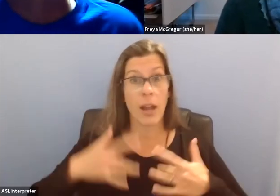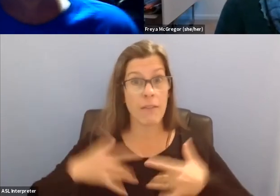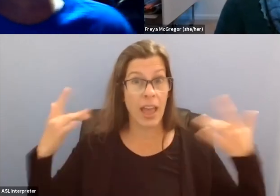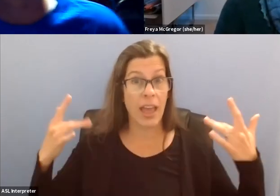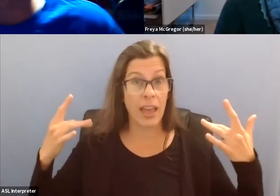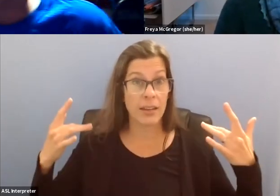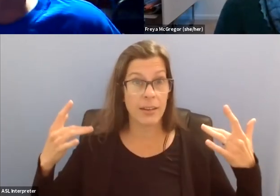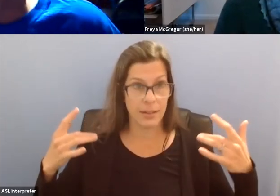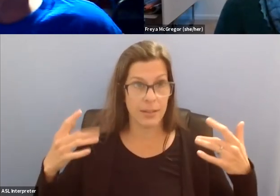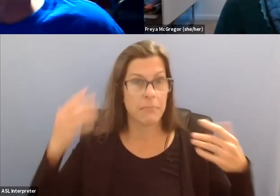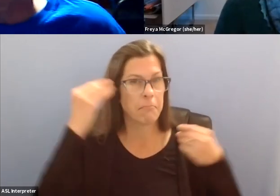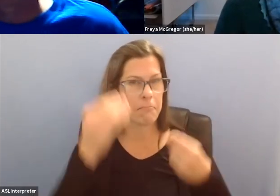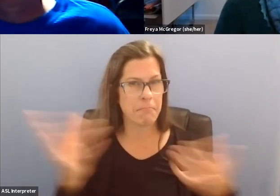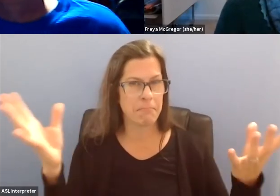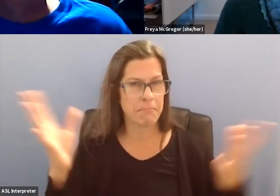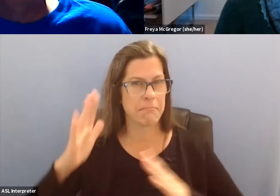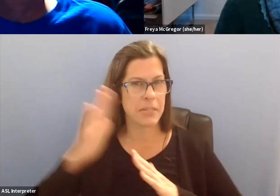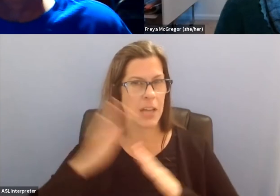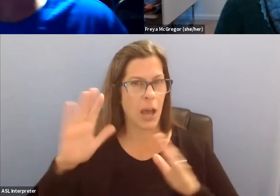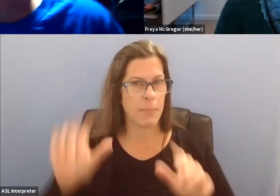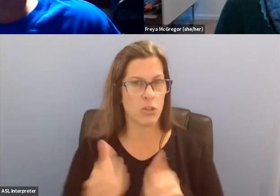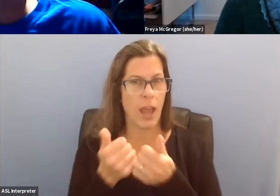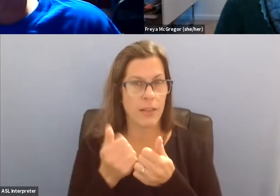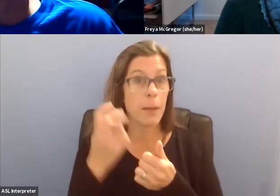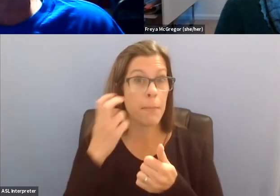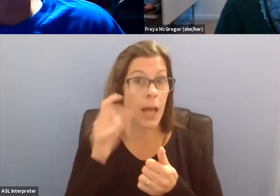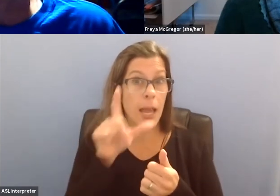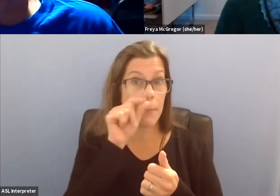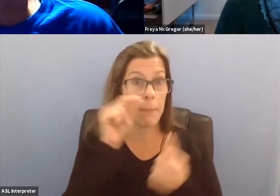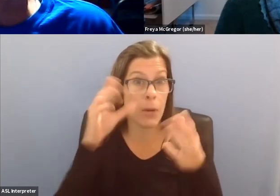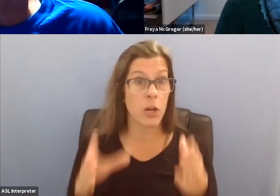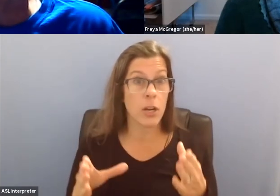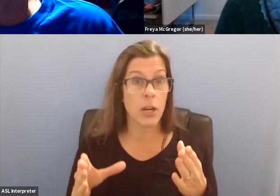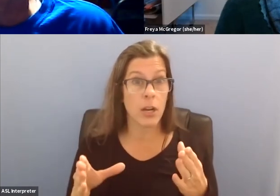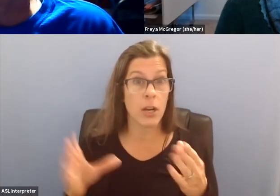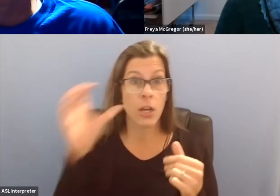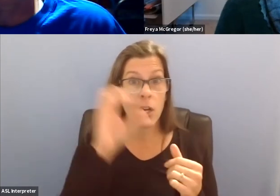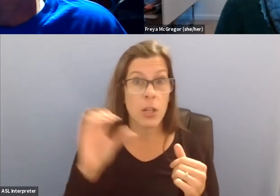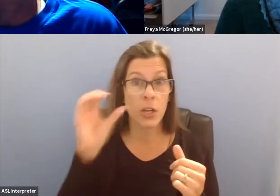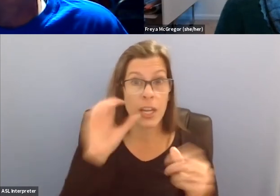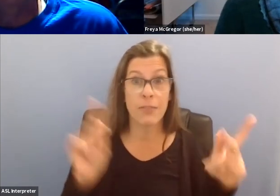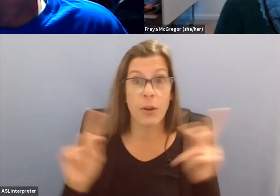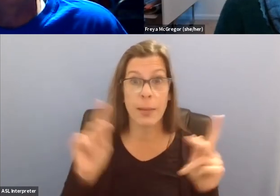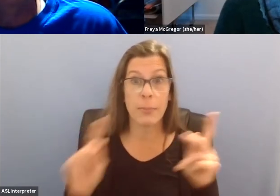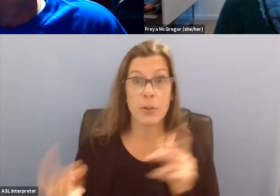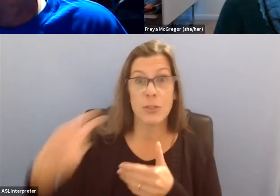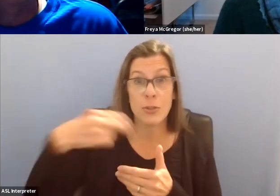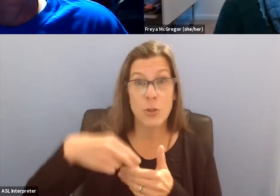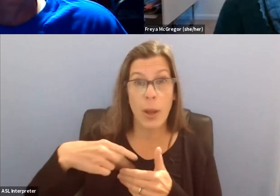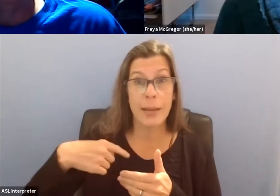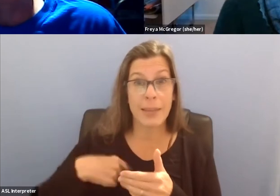biggest challenges as a blind birder has been finding people who are willing to go birding with me. Um,